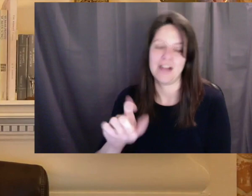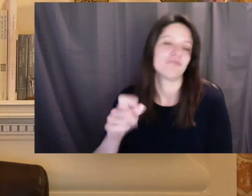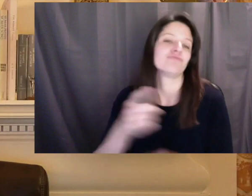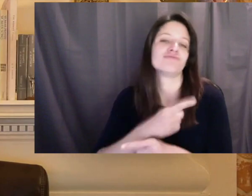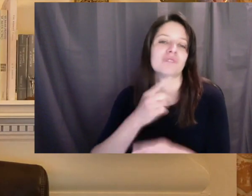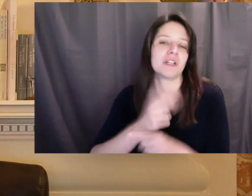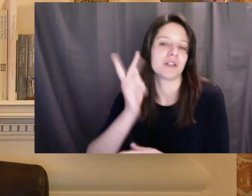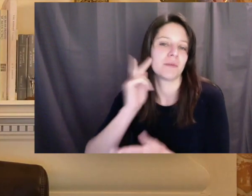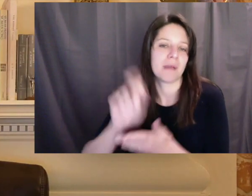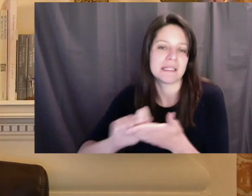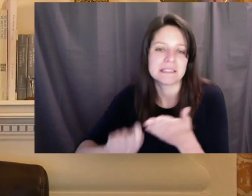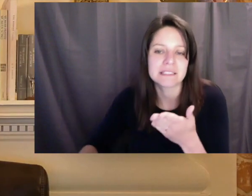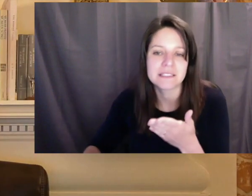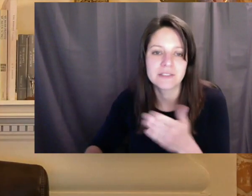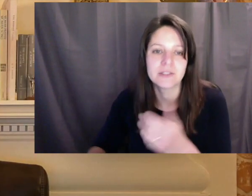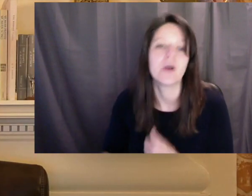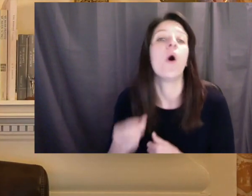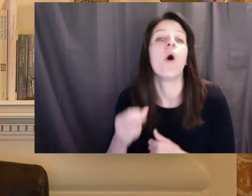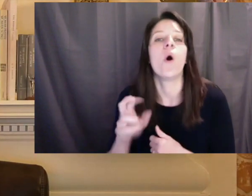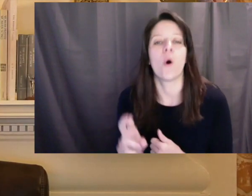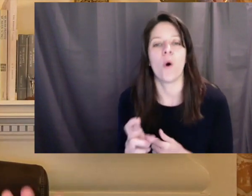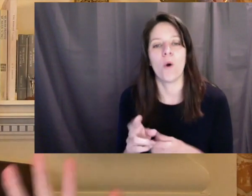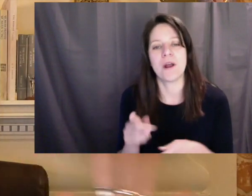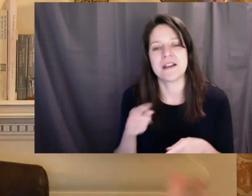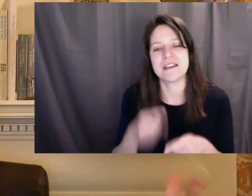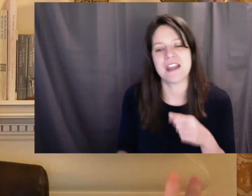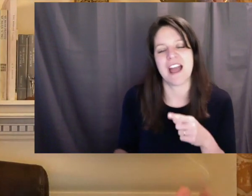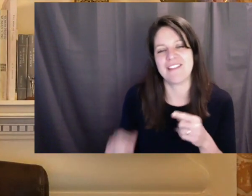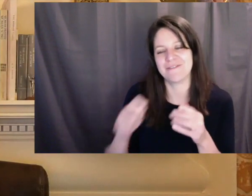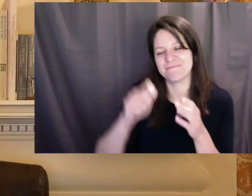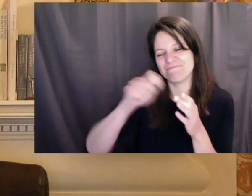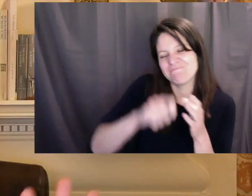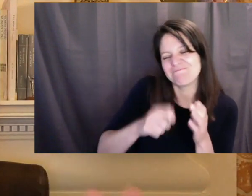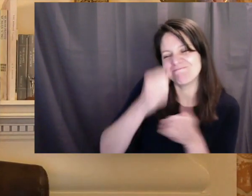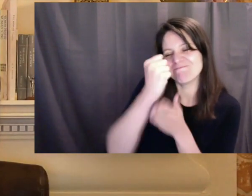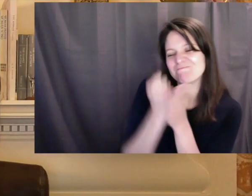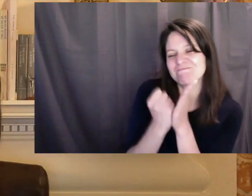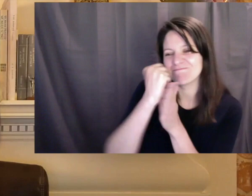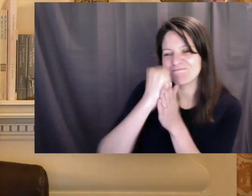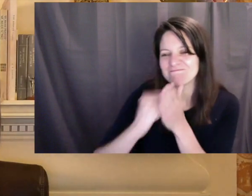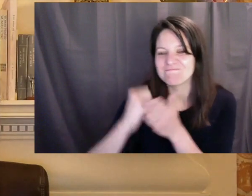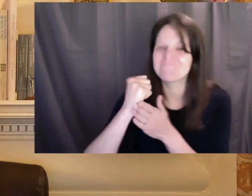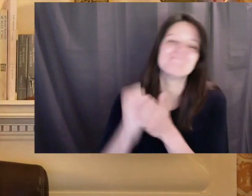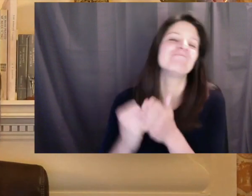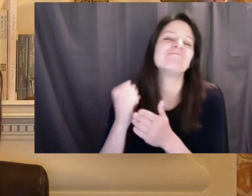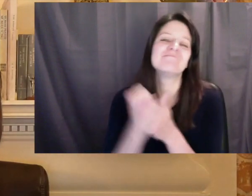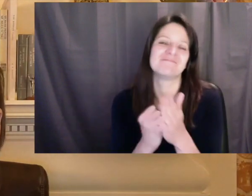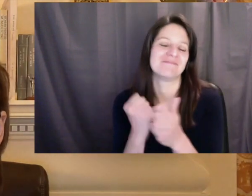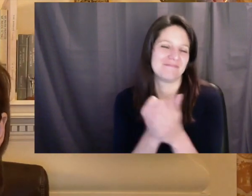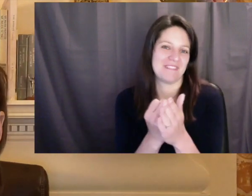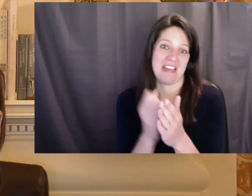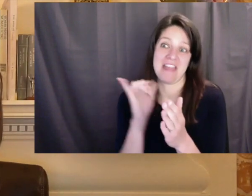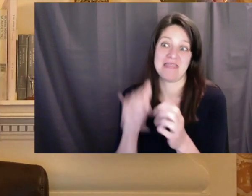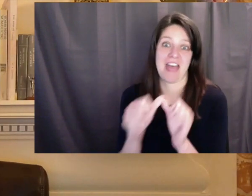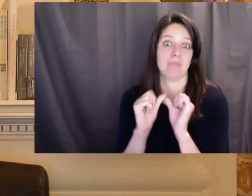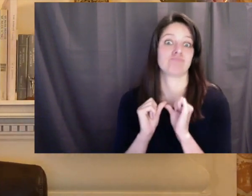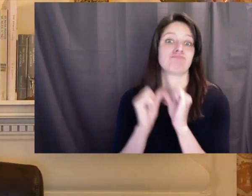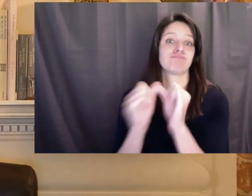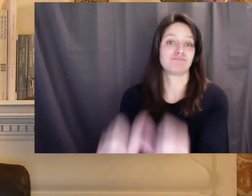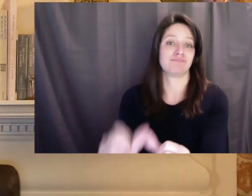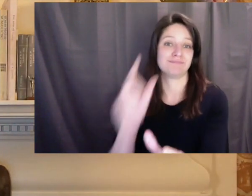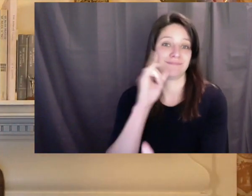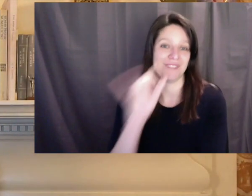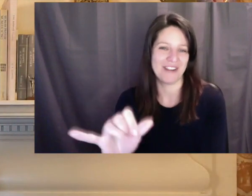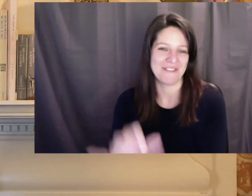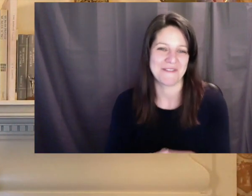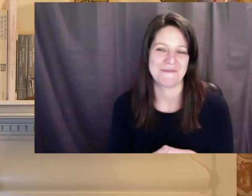last. Pencil, lead will stay, or just go really old school and use a pen knife and carve your message into the